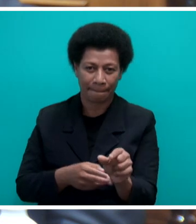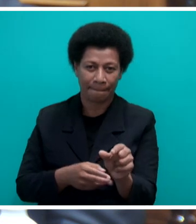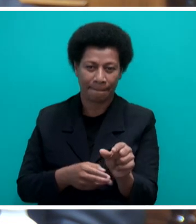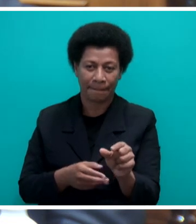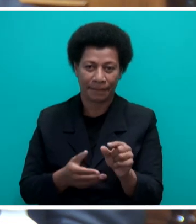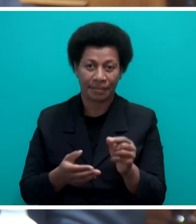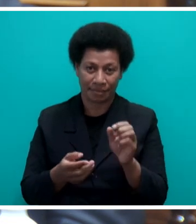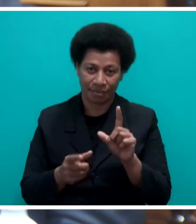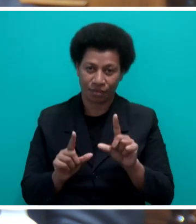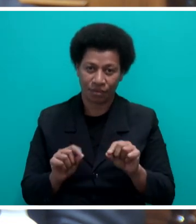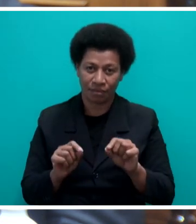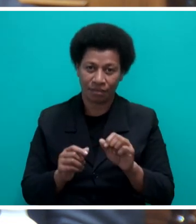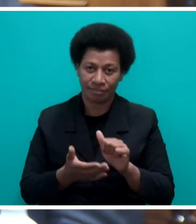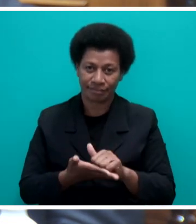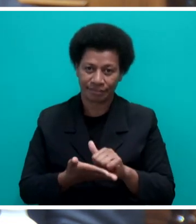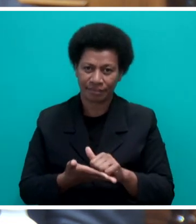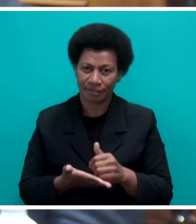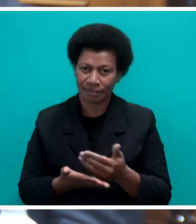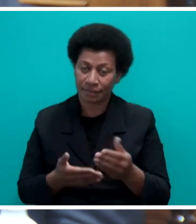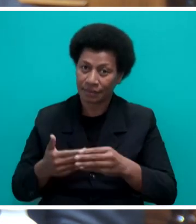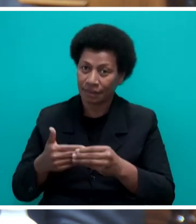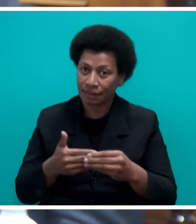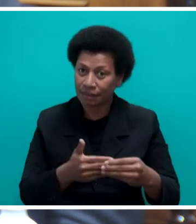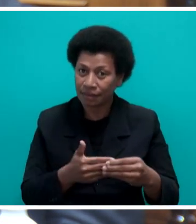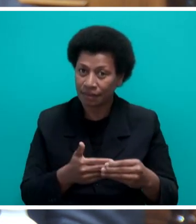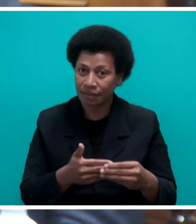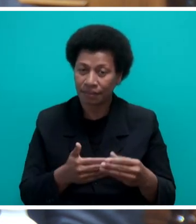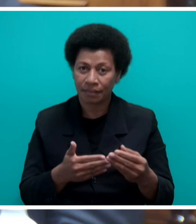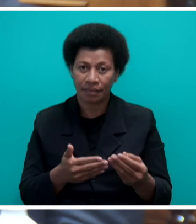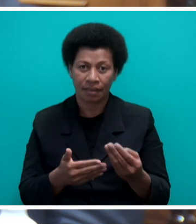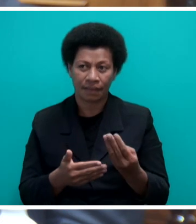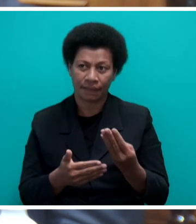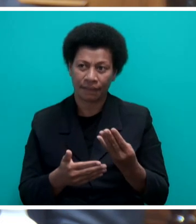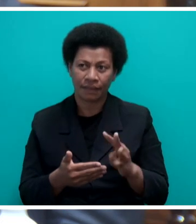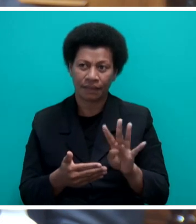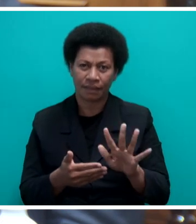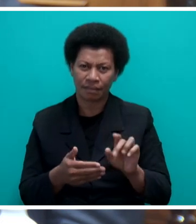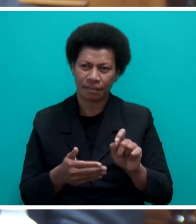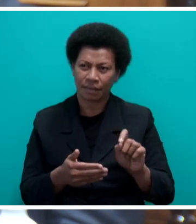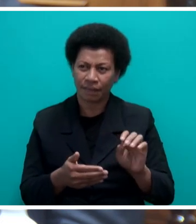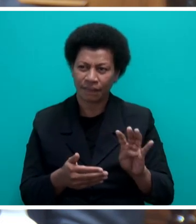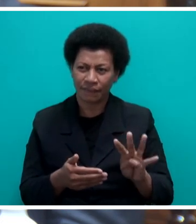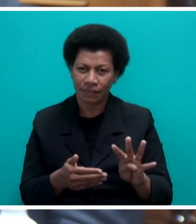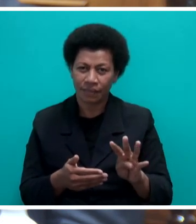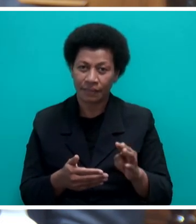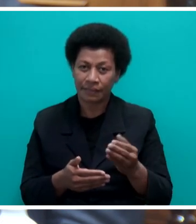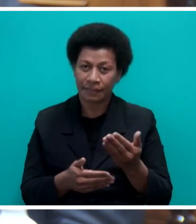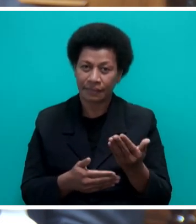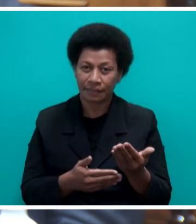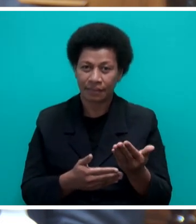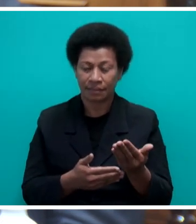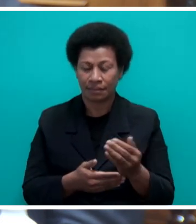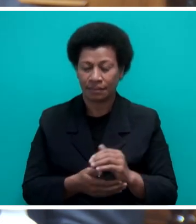discussion during my recent visit to India, we are exploring pathways forward in revitalizing our extensive rail